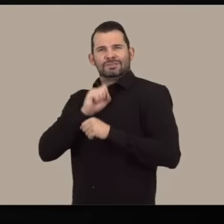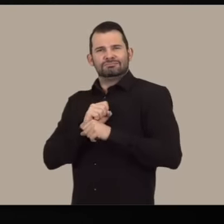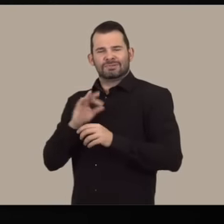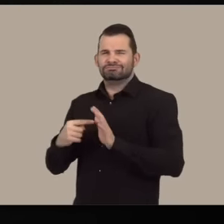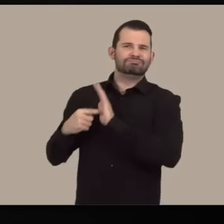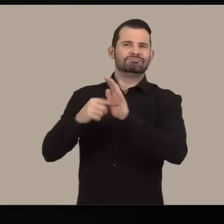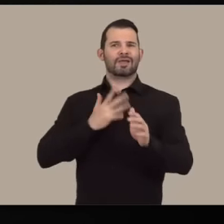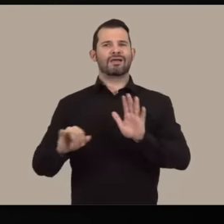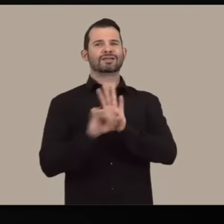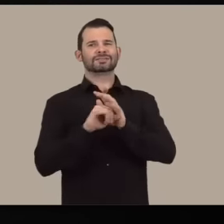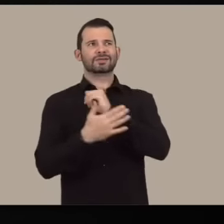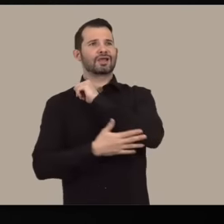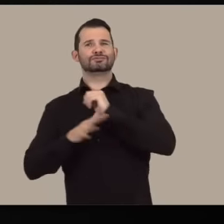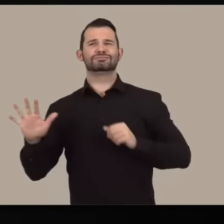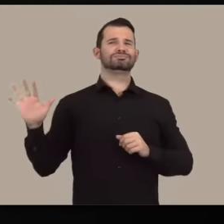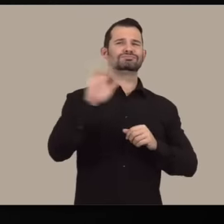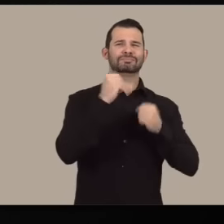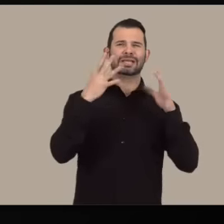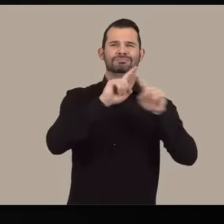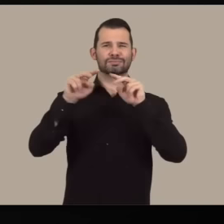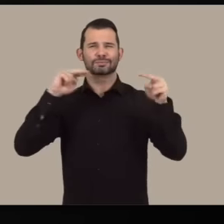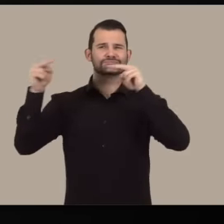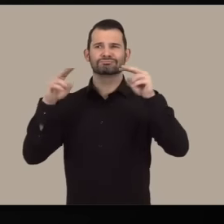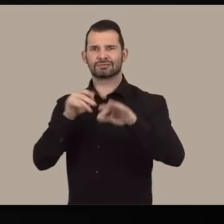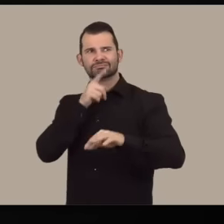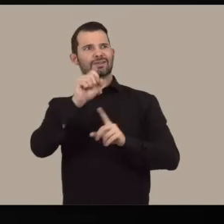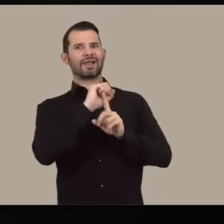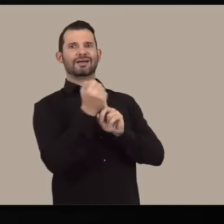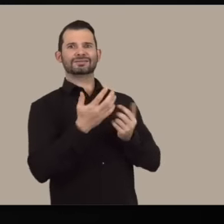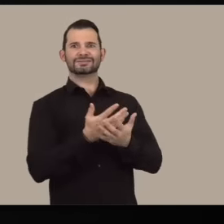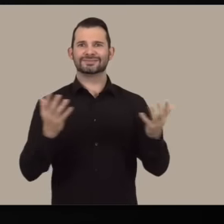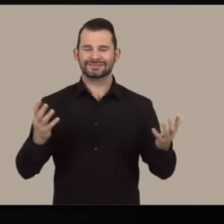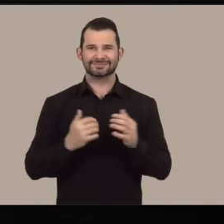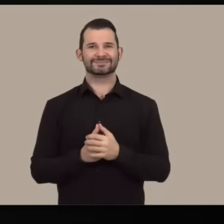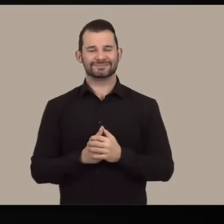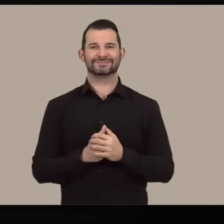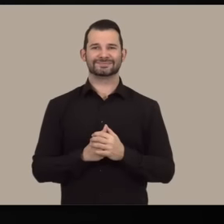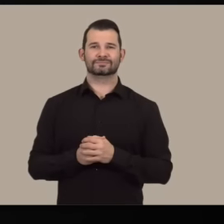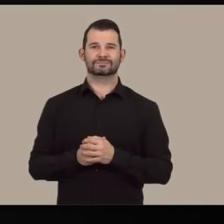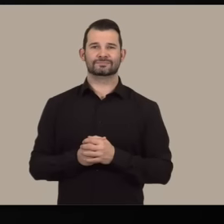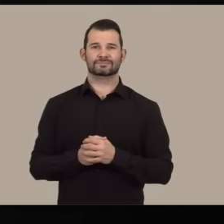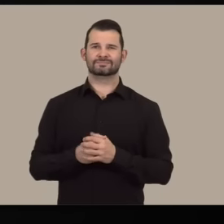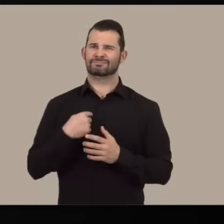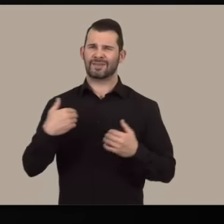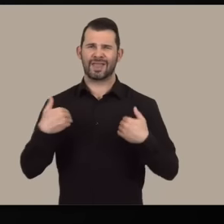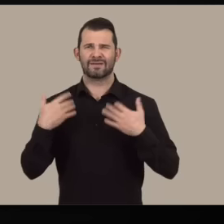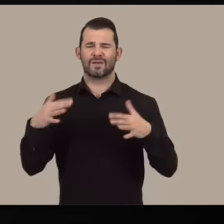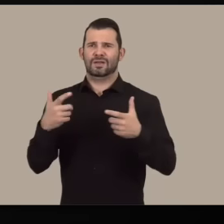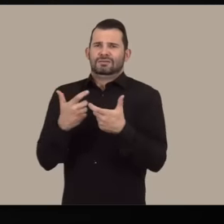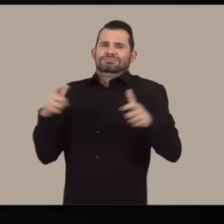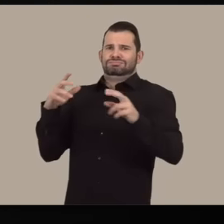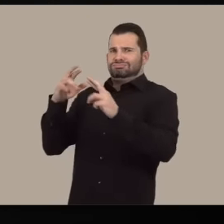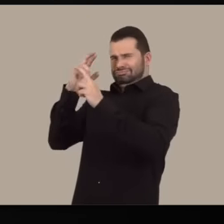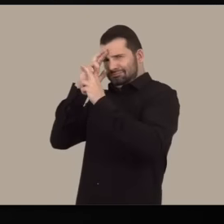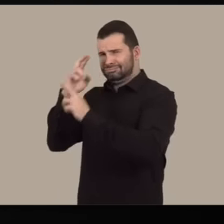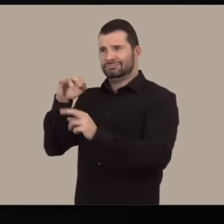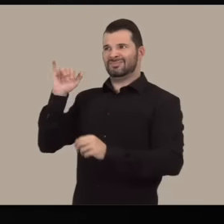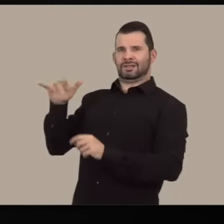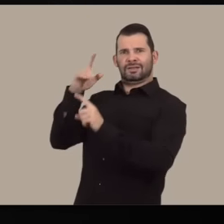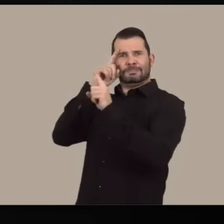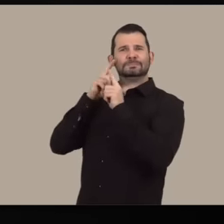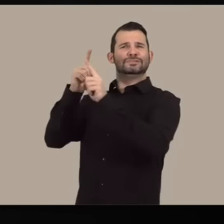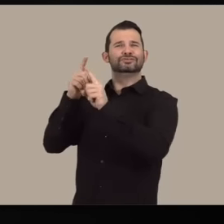and showcase our identity as a country made up of many perspectives and realities. I have an immense respect for